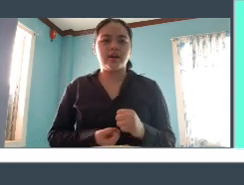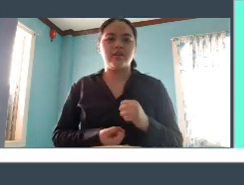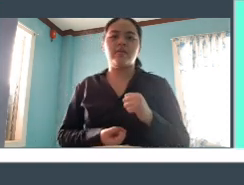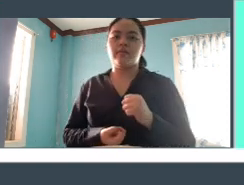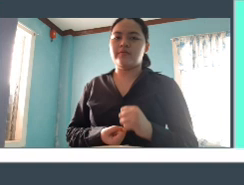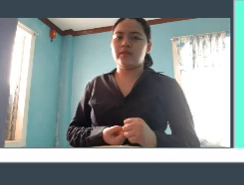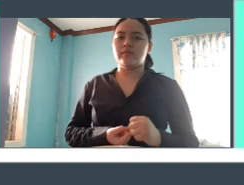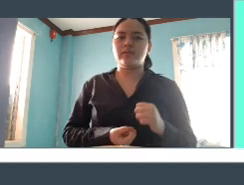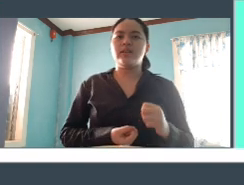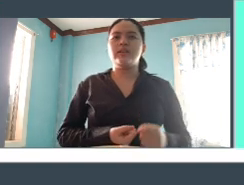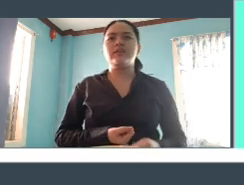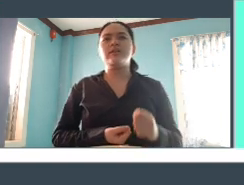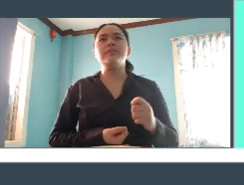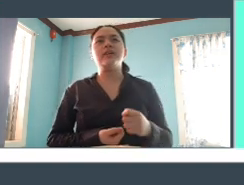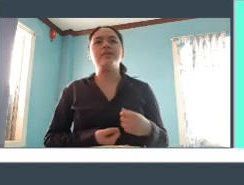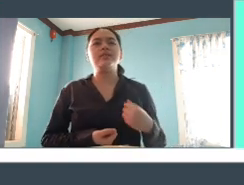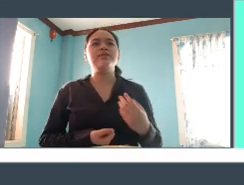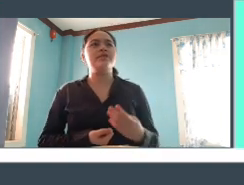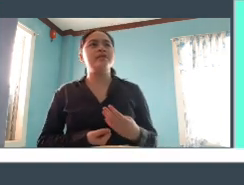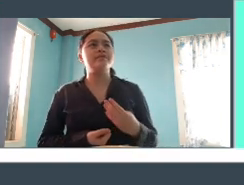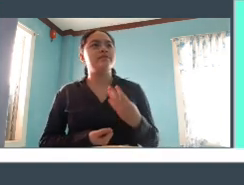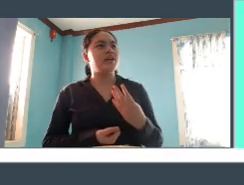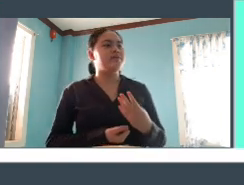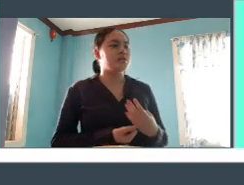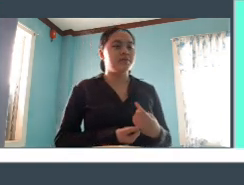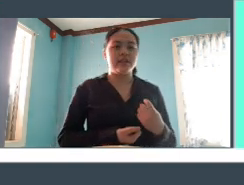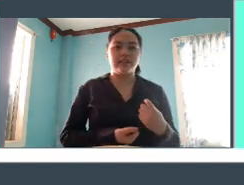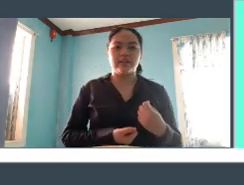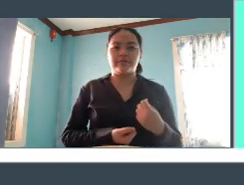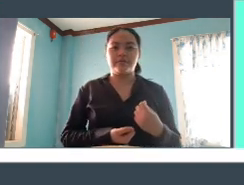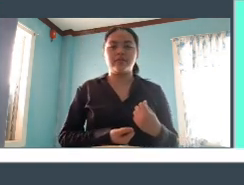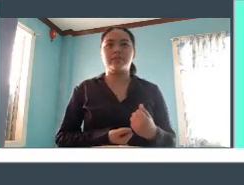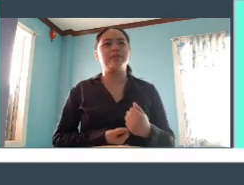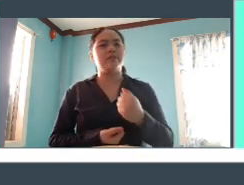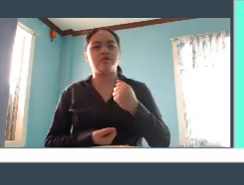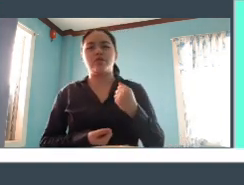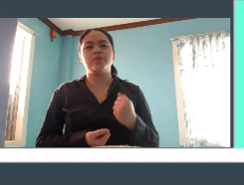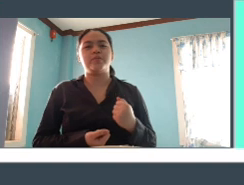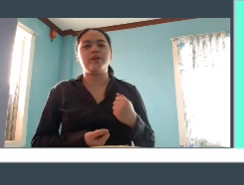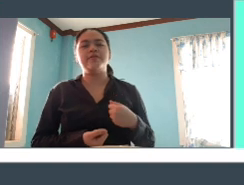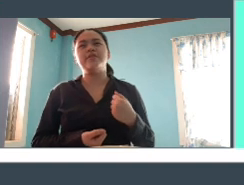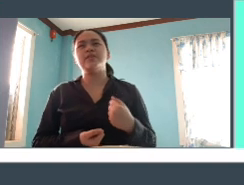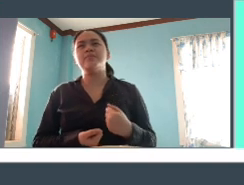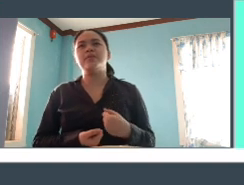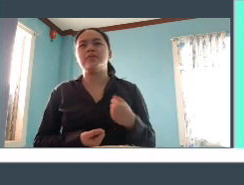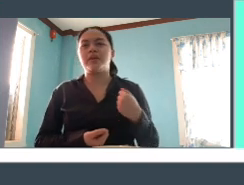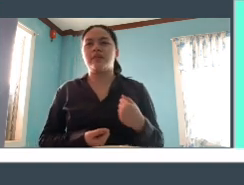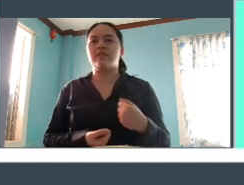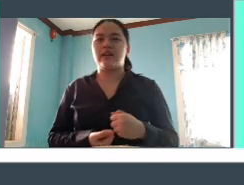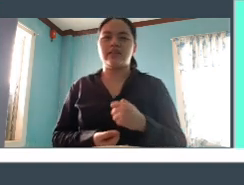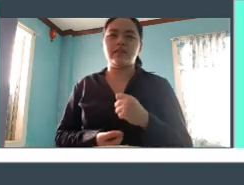are the ovules. There are sometimes different flavors within the fruit that we consume. For